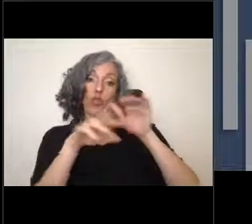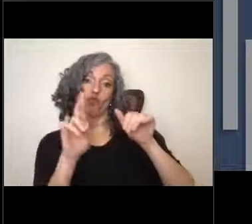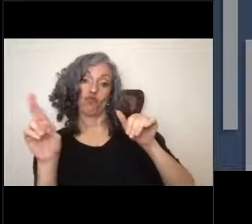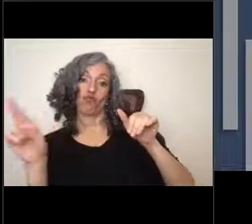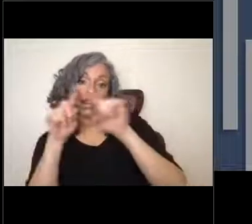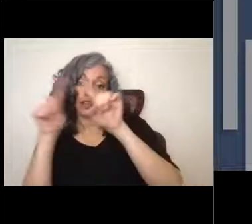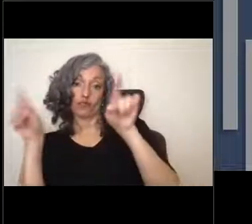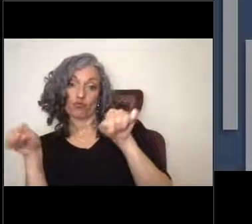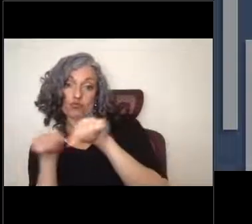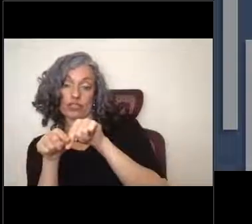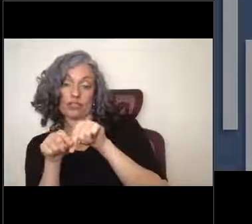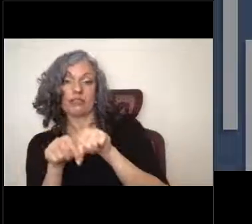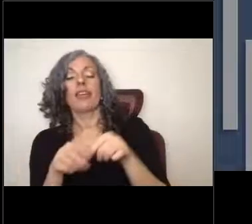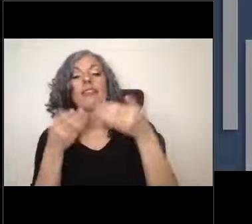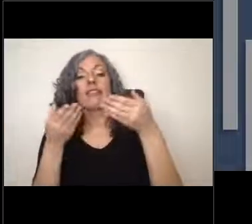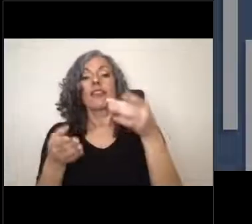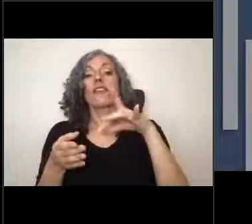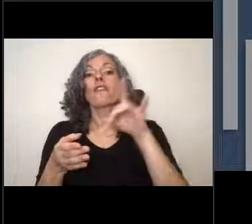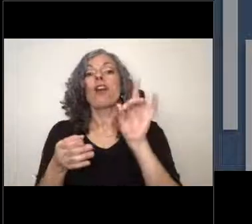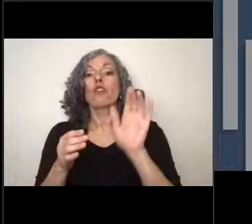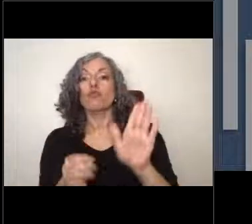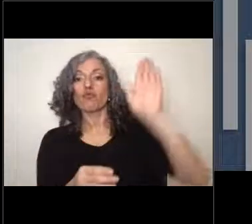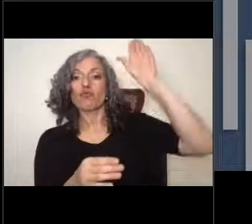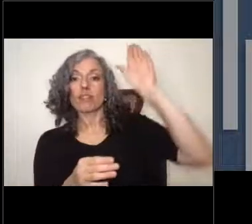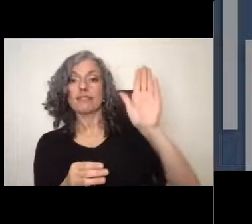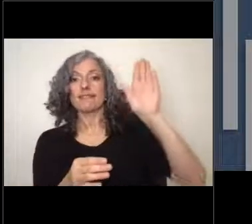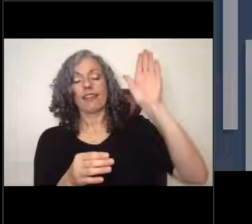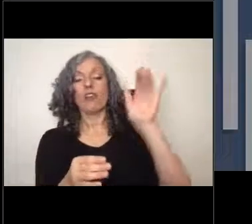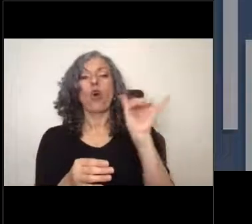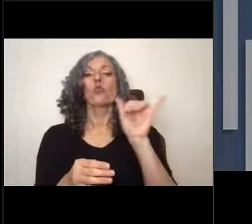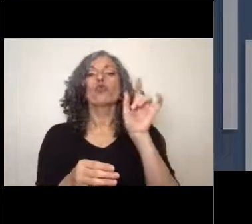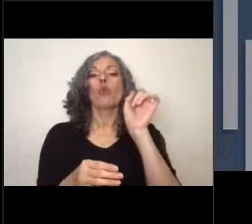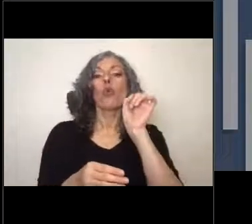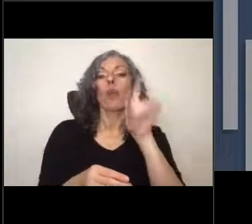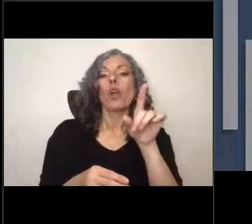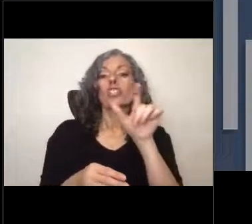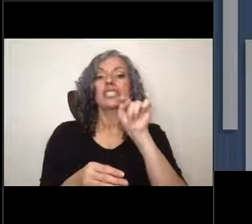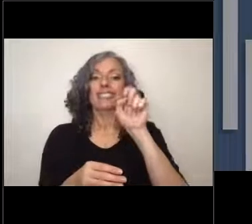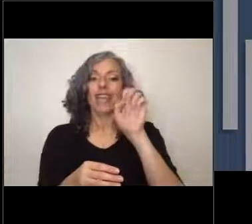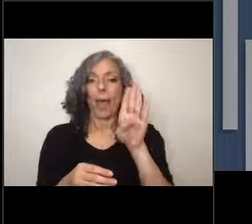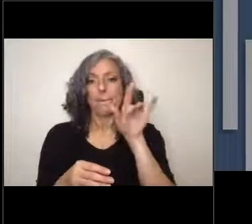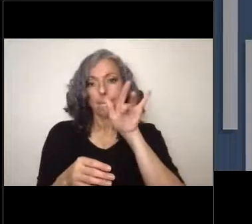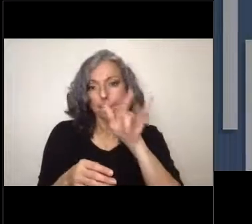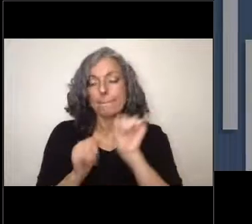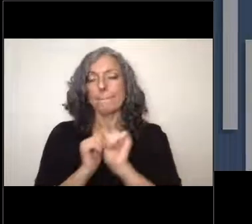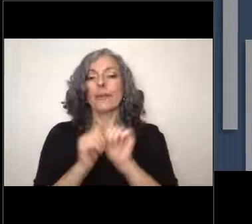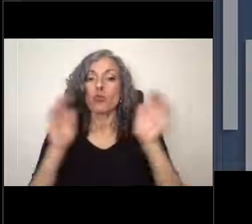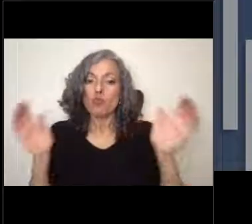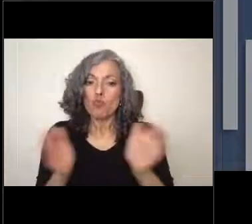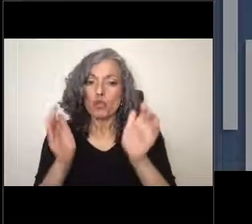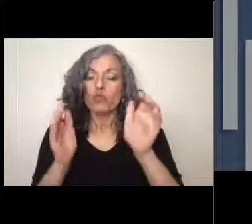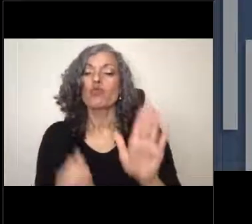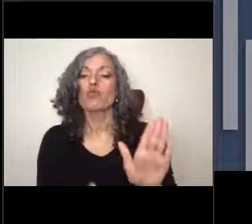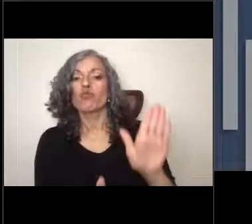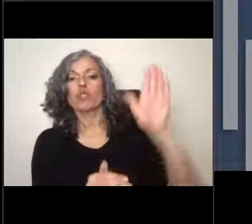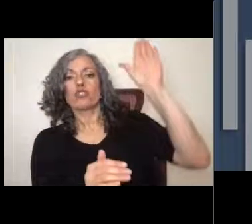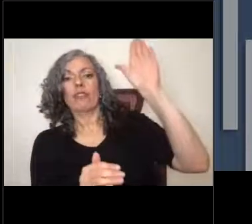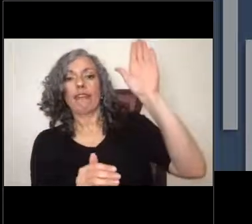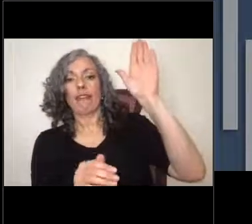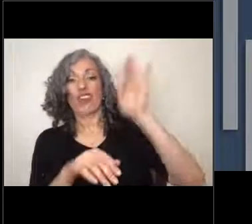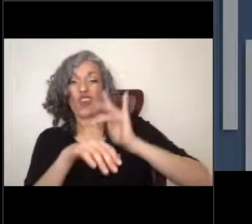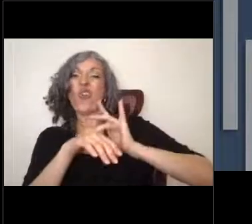screen. There you will find the raise hand feature as well as questions tab. We encourage you to use the raise hand feature as early